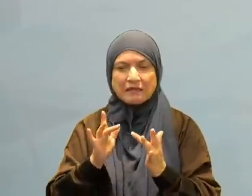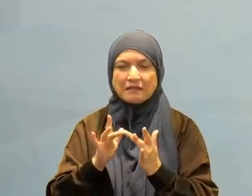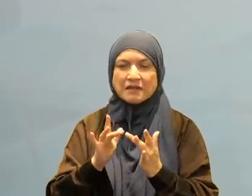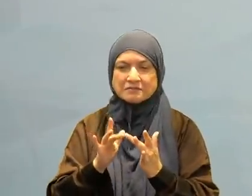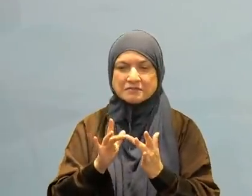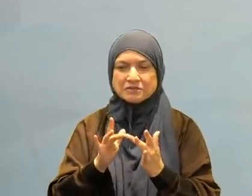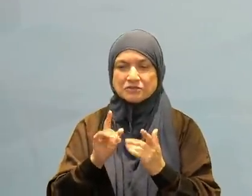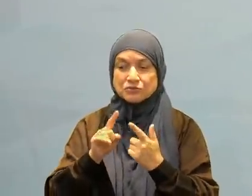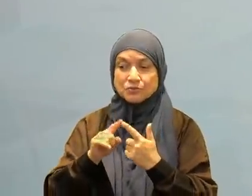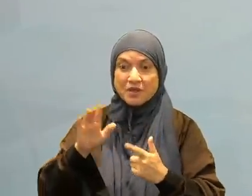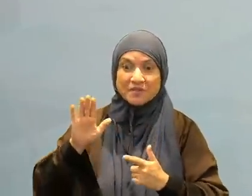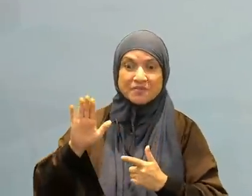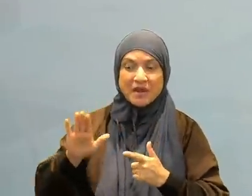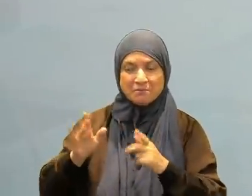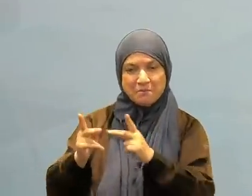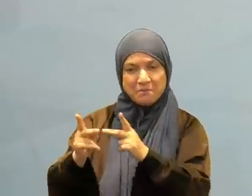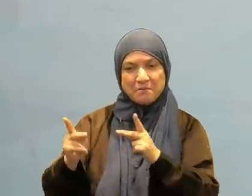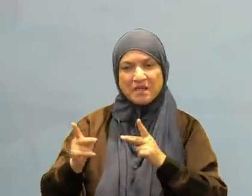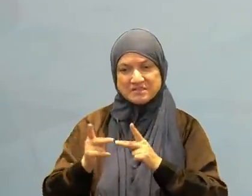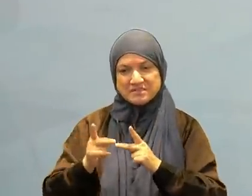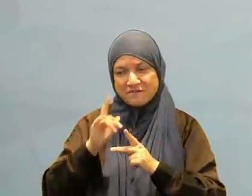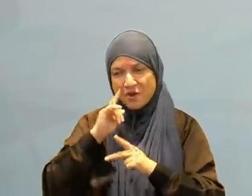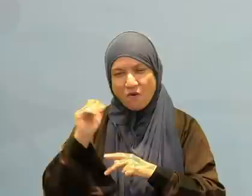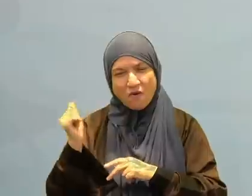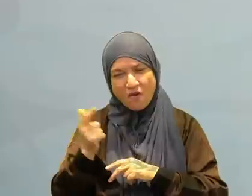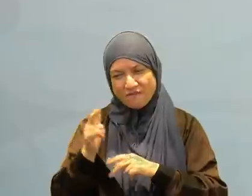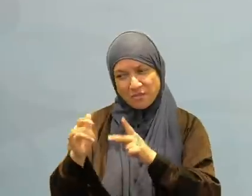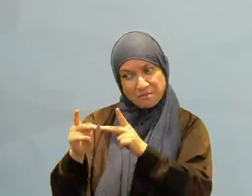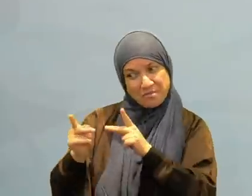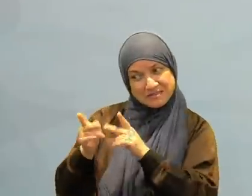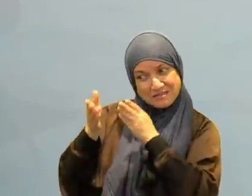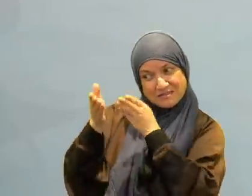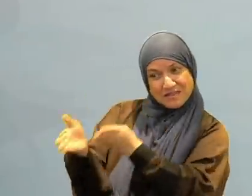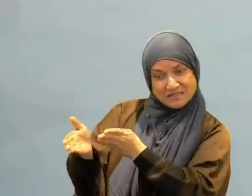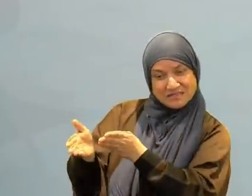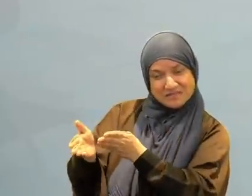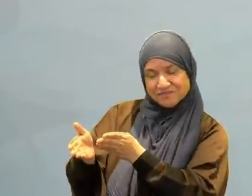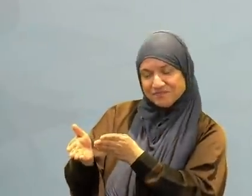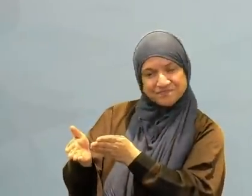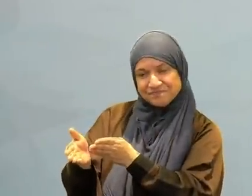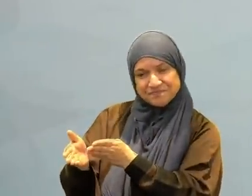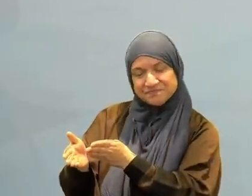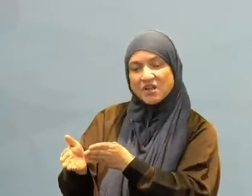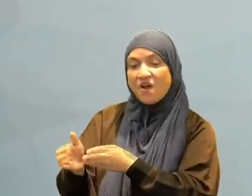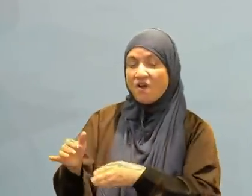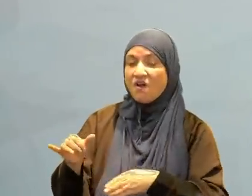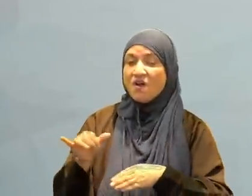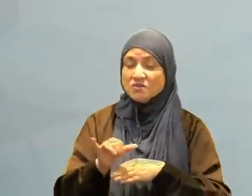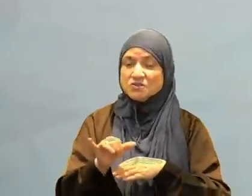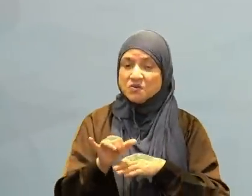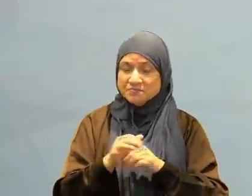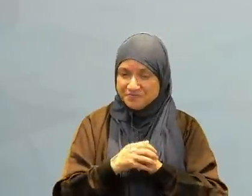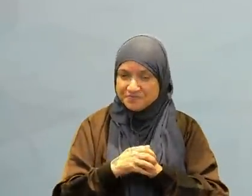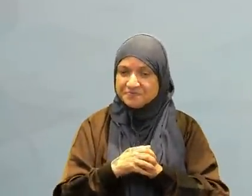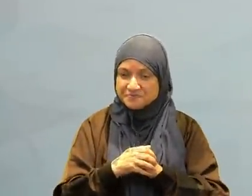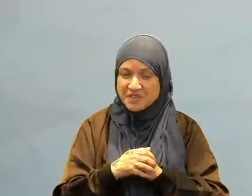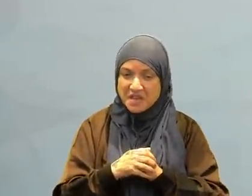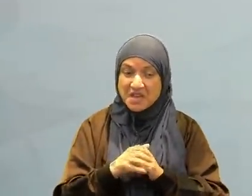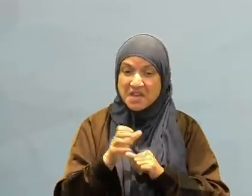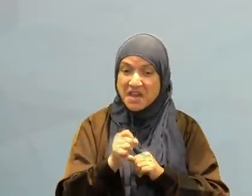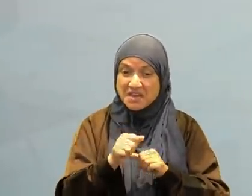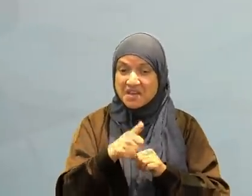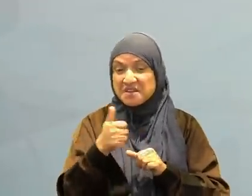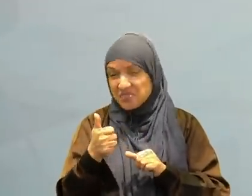our brothers and sisters in India are entering into their masjid for Salat al-Taraweeh, there are parties